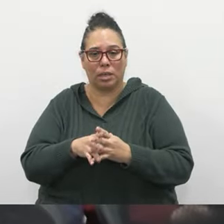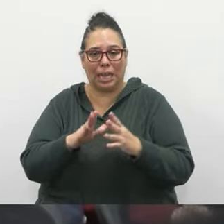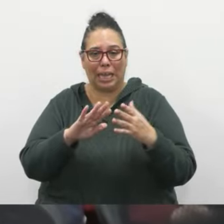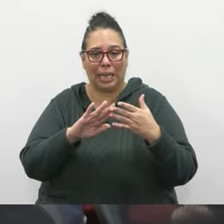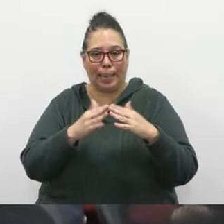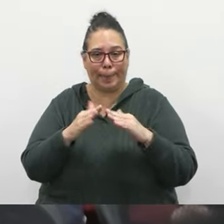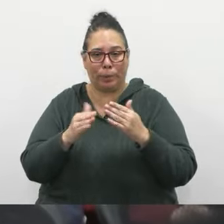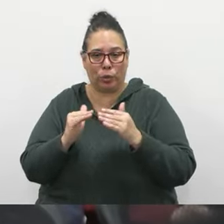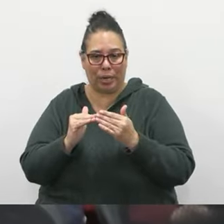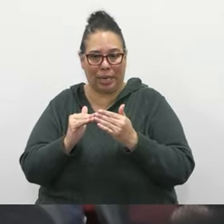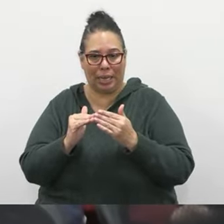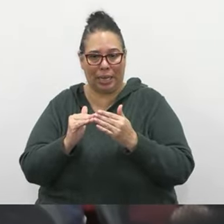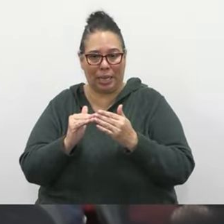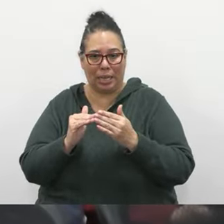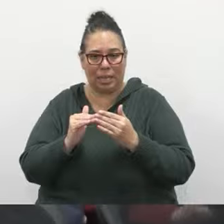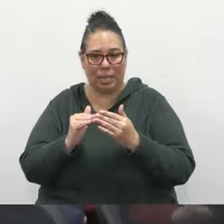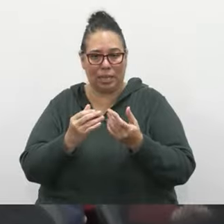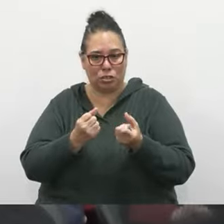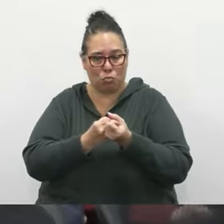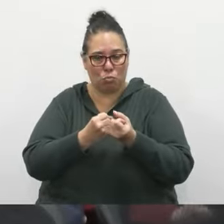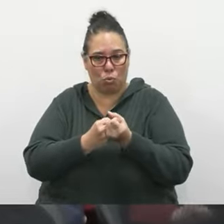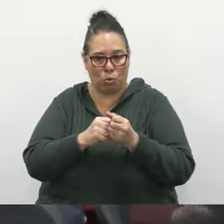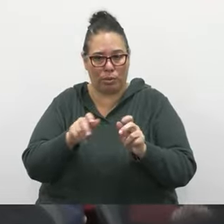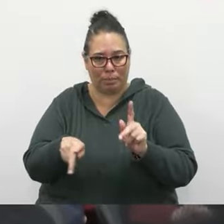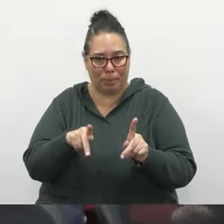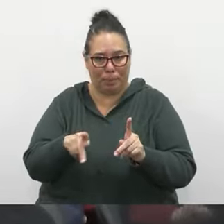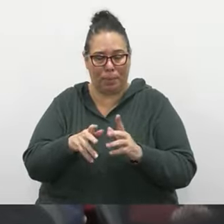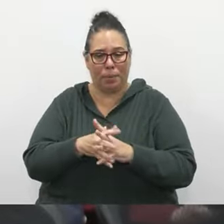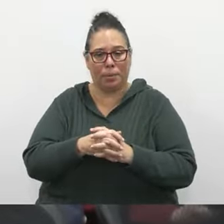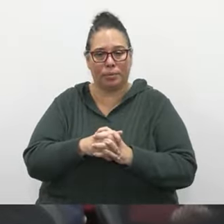community support people.